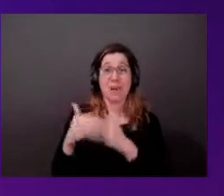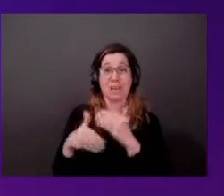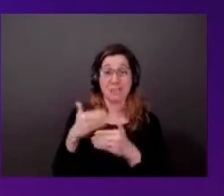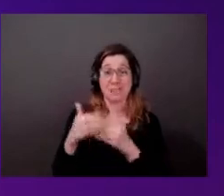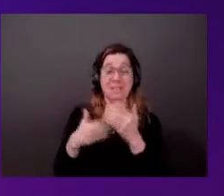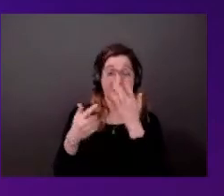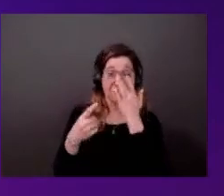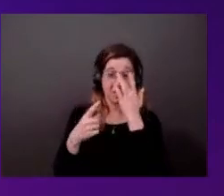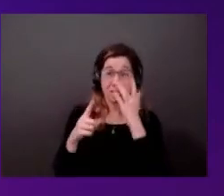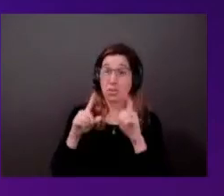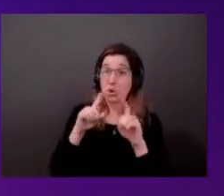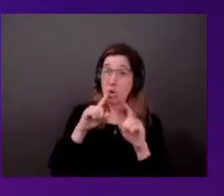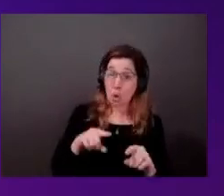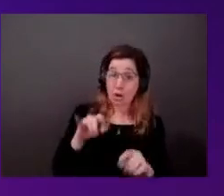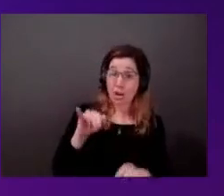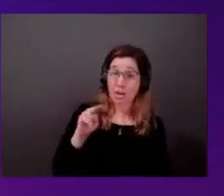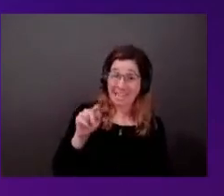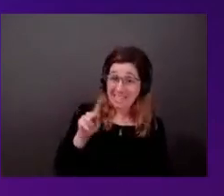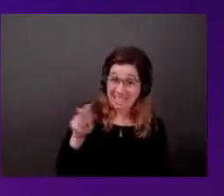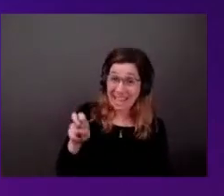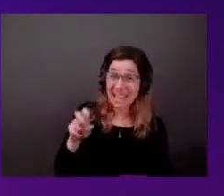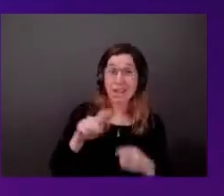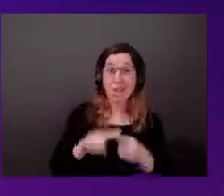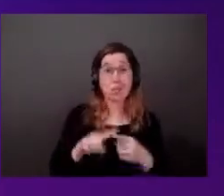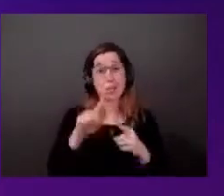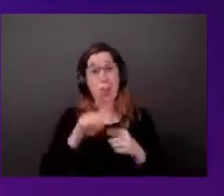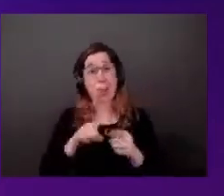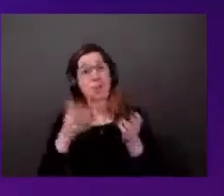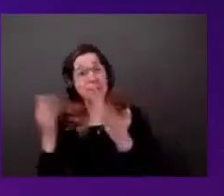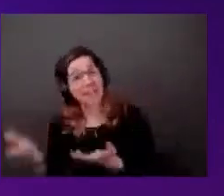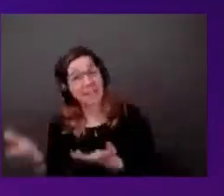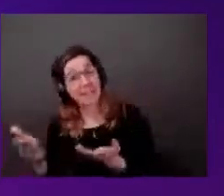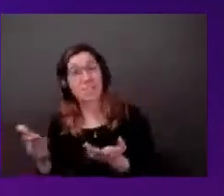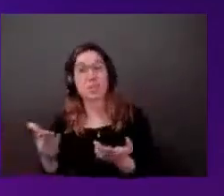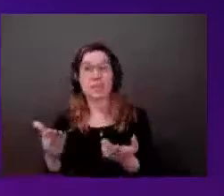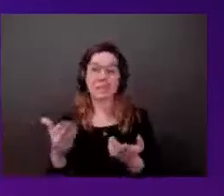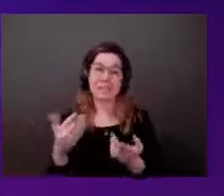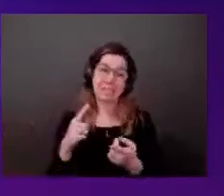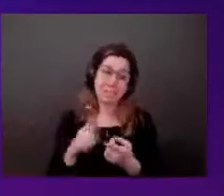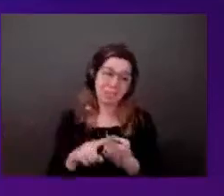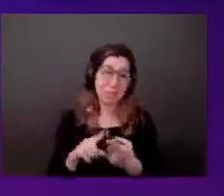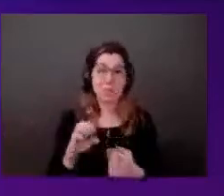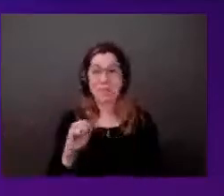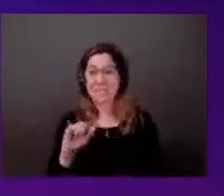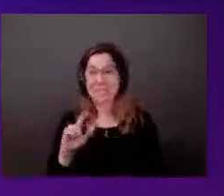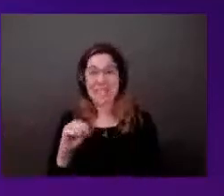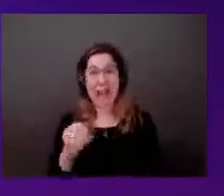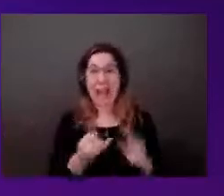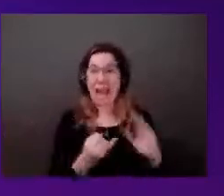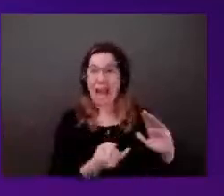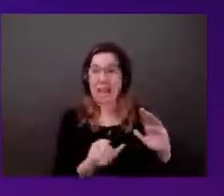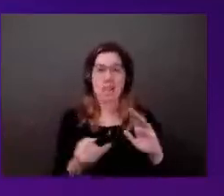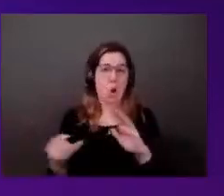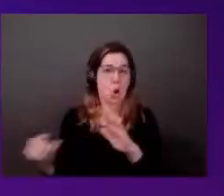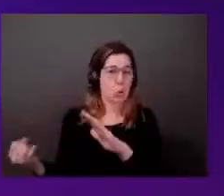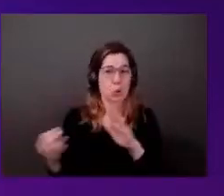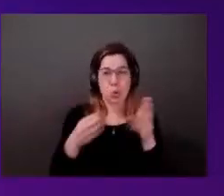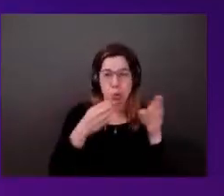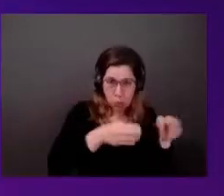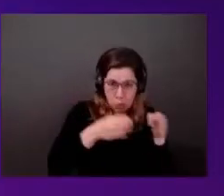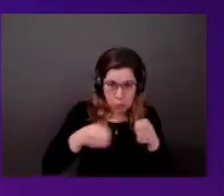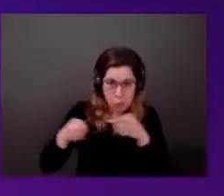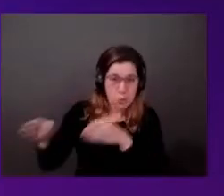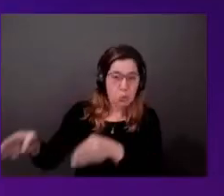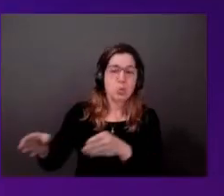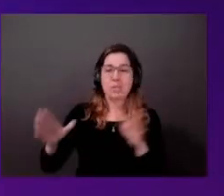to order delivery, opposed to maybe siloing our focus on smaller subsets